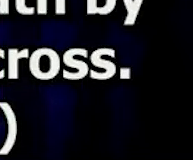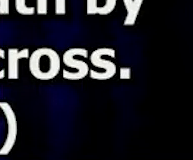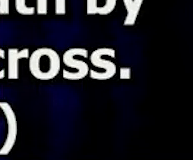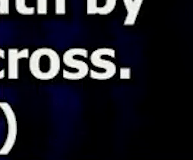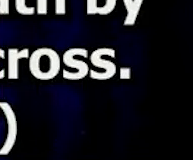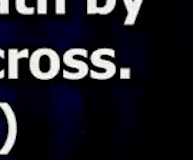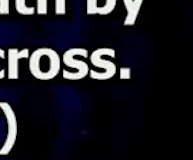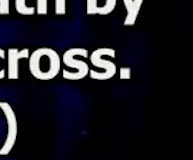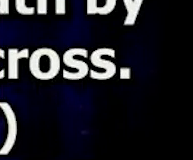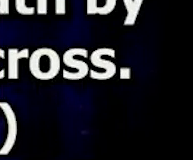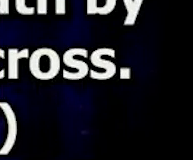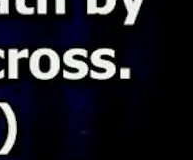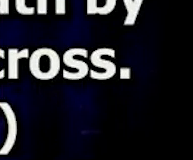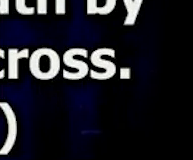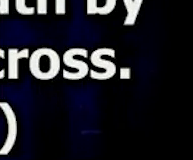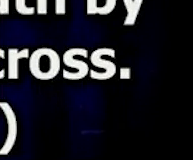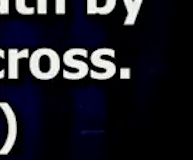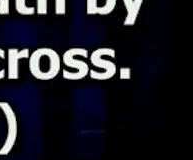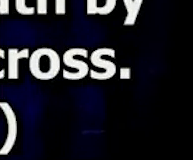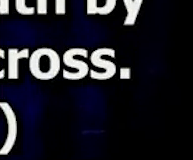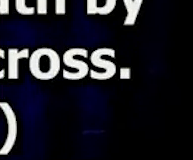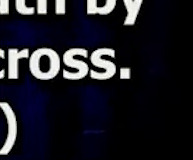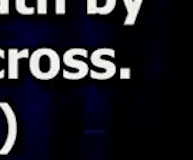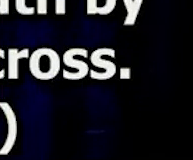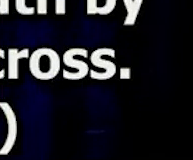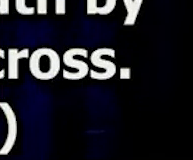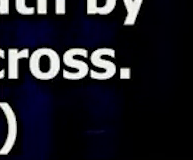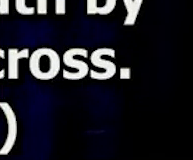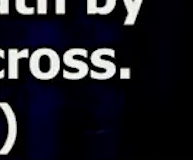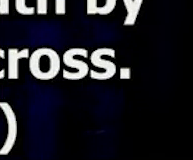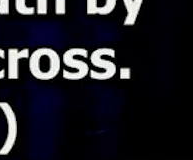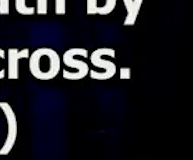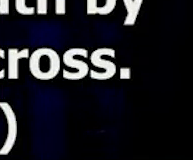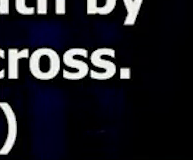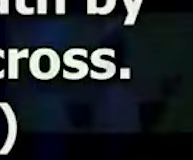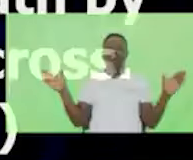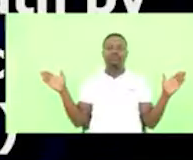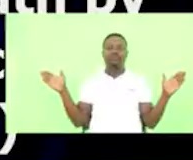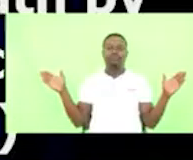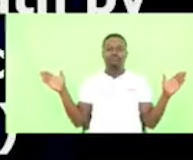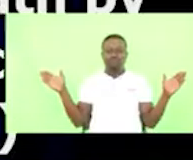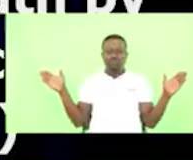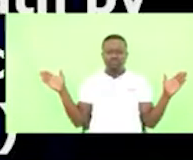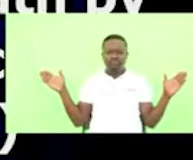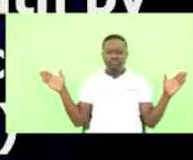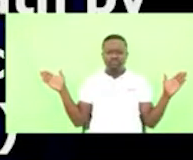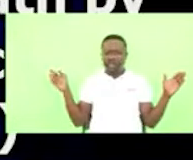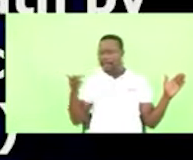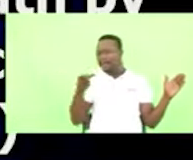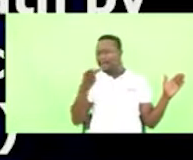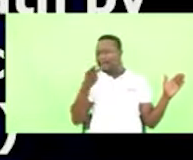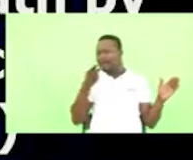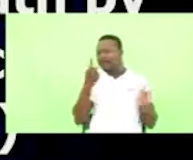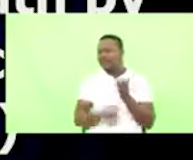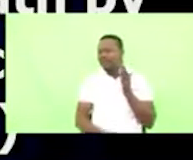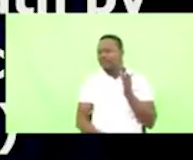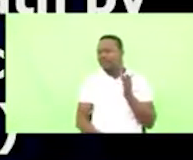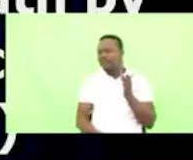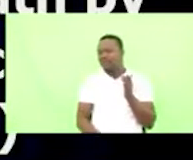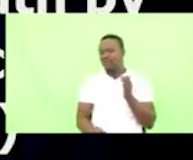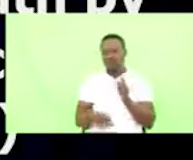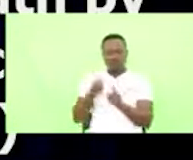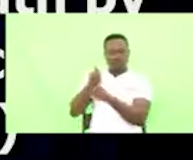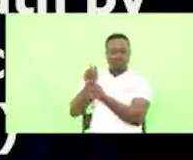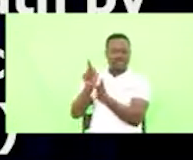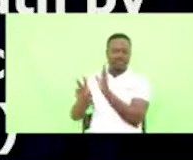death by nailing him to the cross. So what Peter is saying, that you didn't kill him.